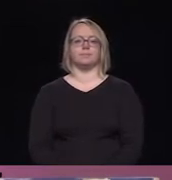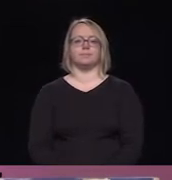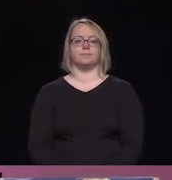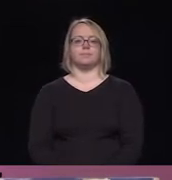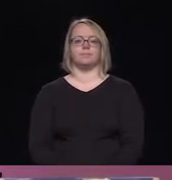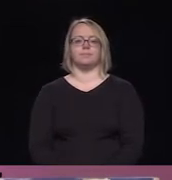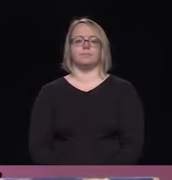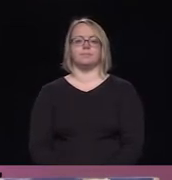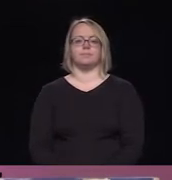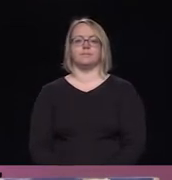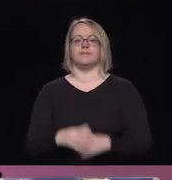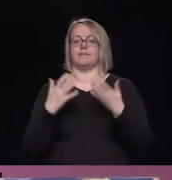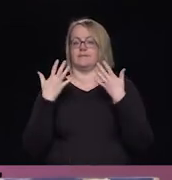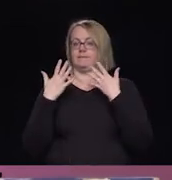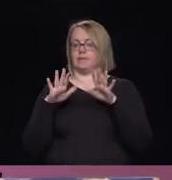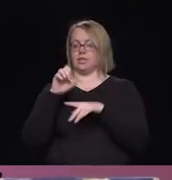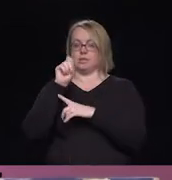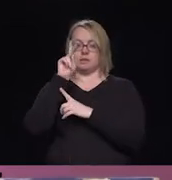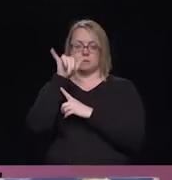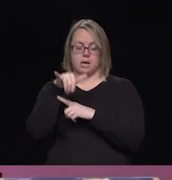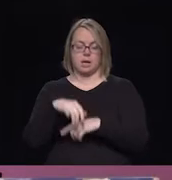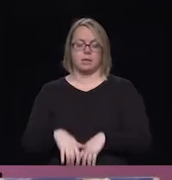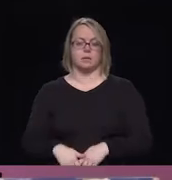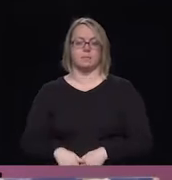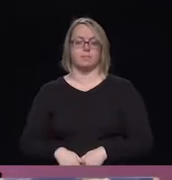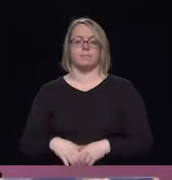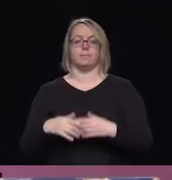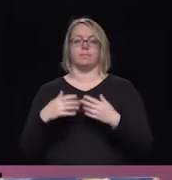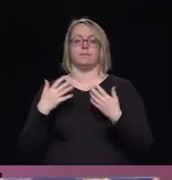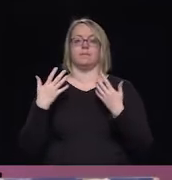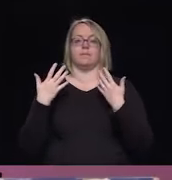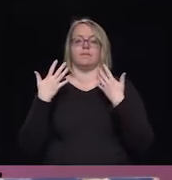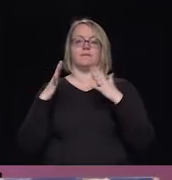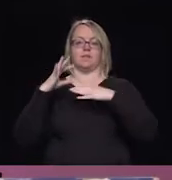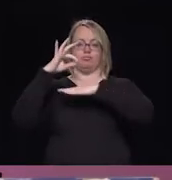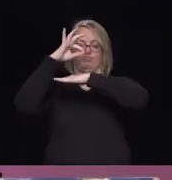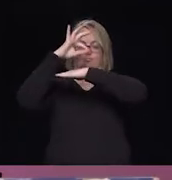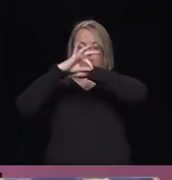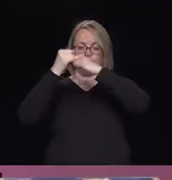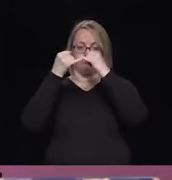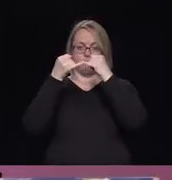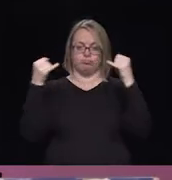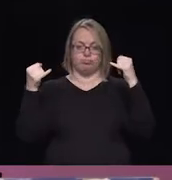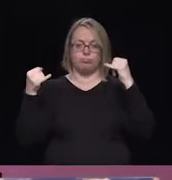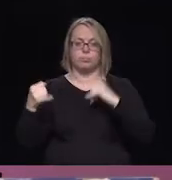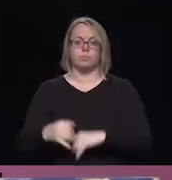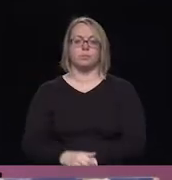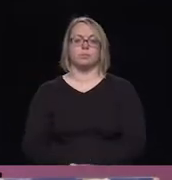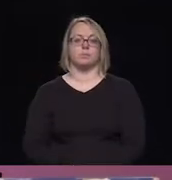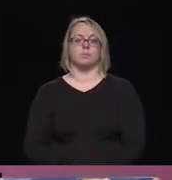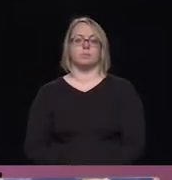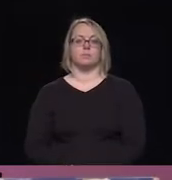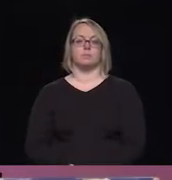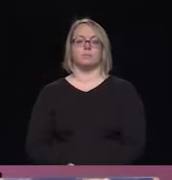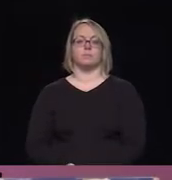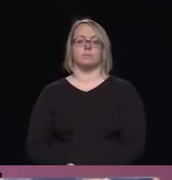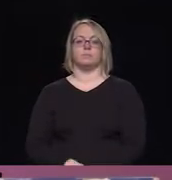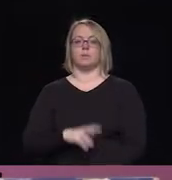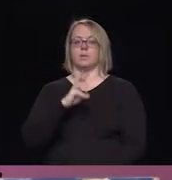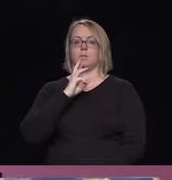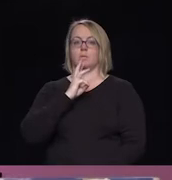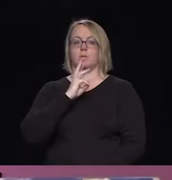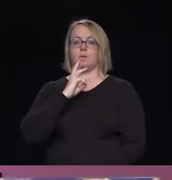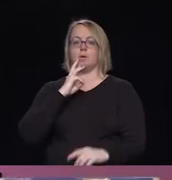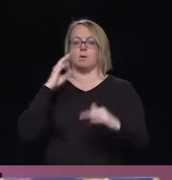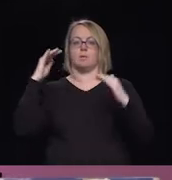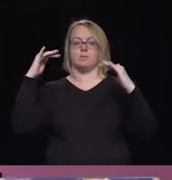Now we have our sky. We have our clouds. We have that warm glow, the landmass, and the water.